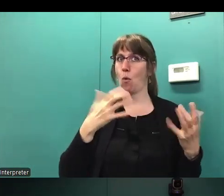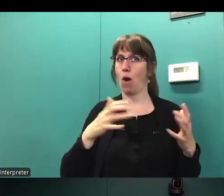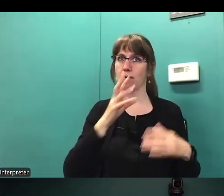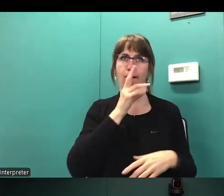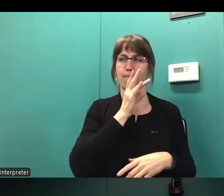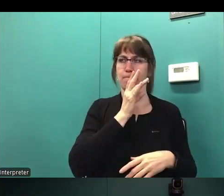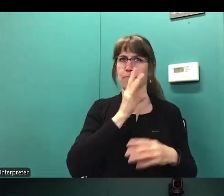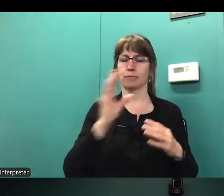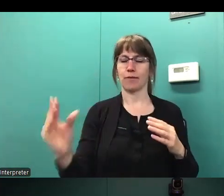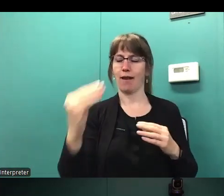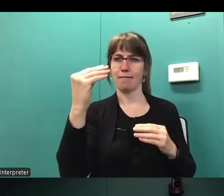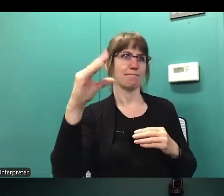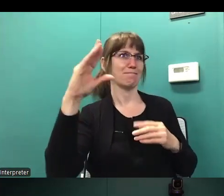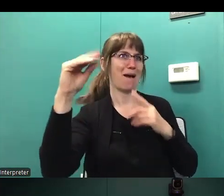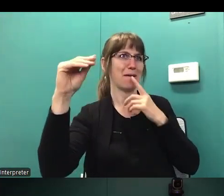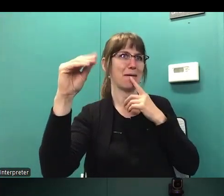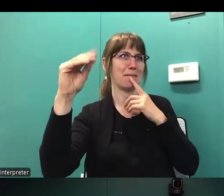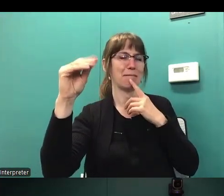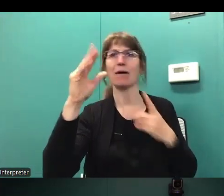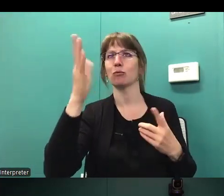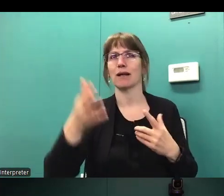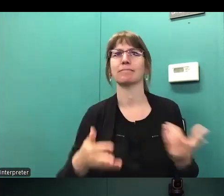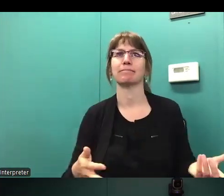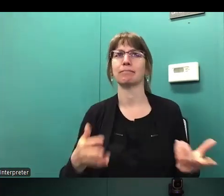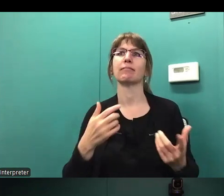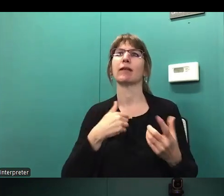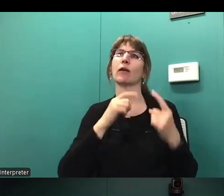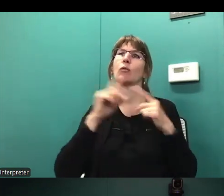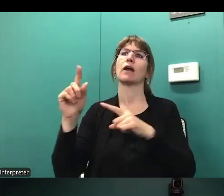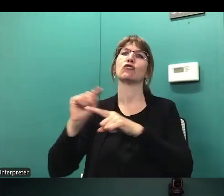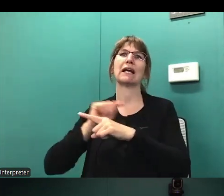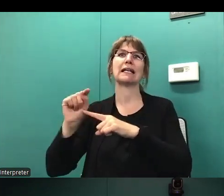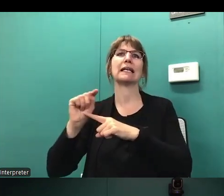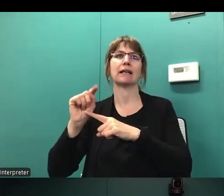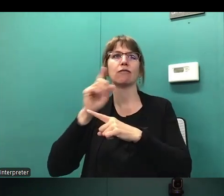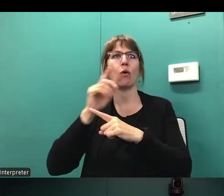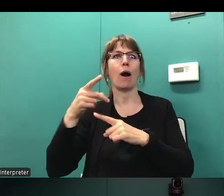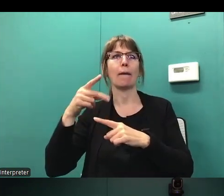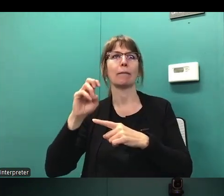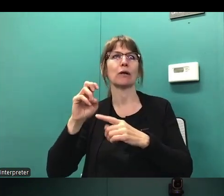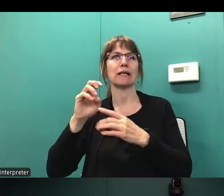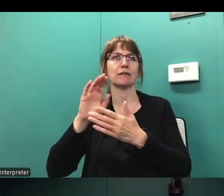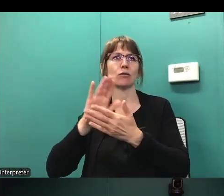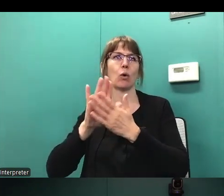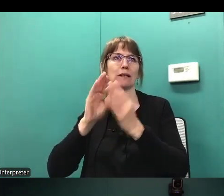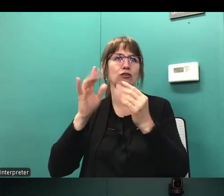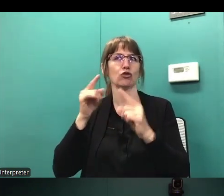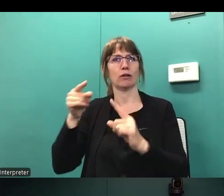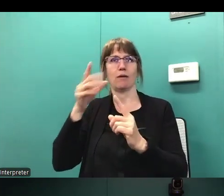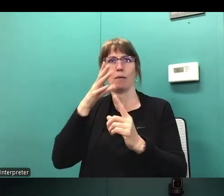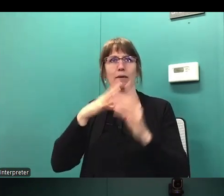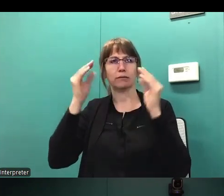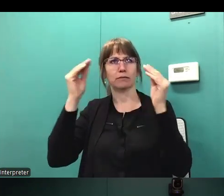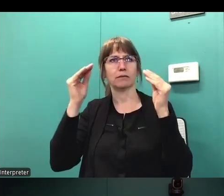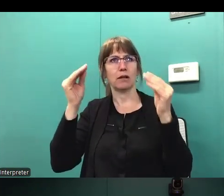puppet. I went to a training, a teacher, early childhood preschool teacher, and that's how she's gotten some of her kids that are really quiet in her